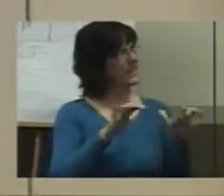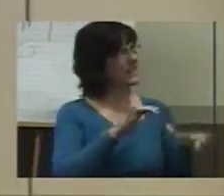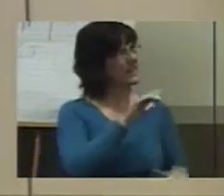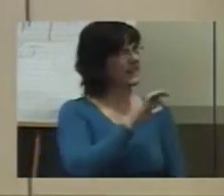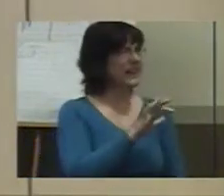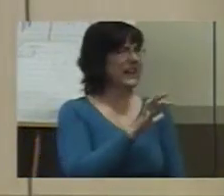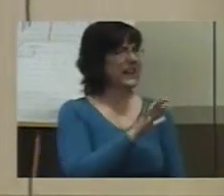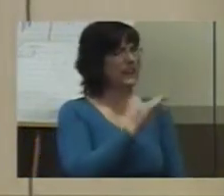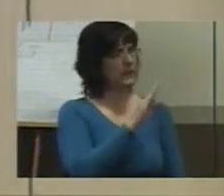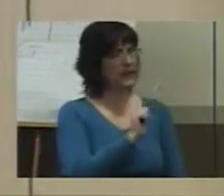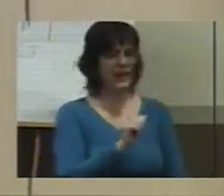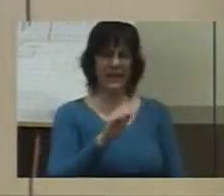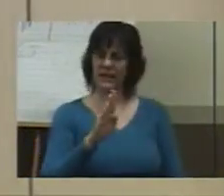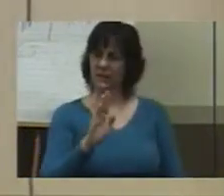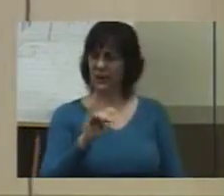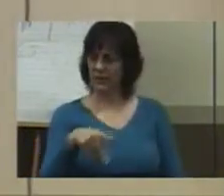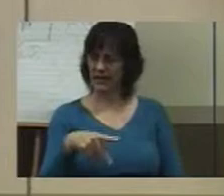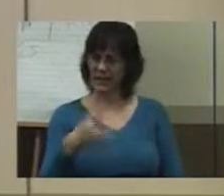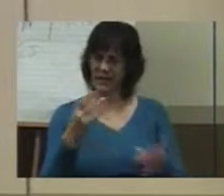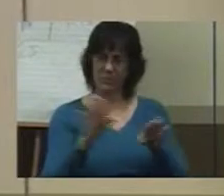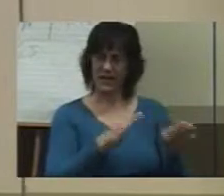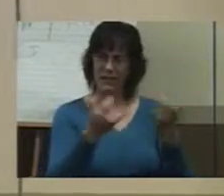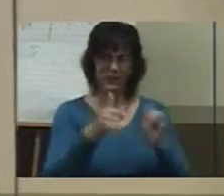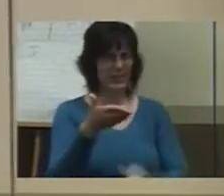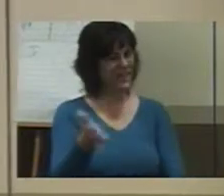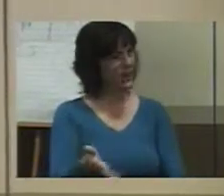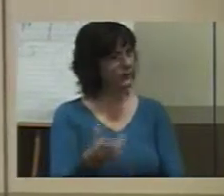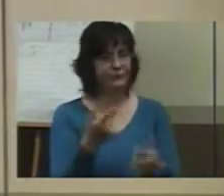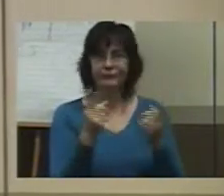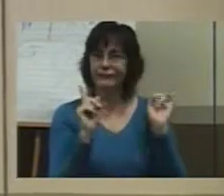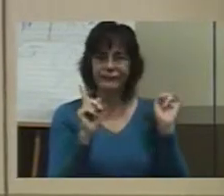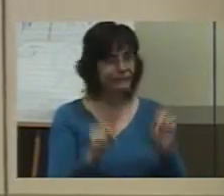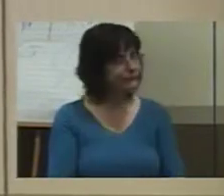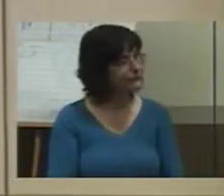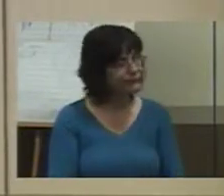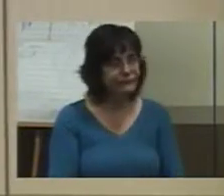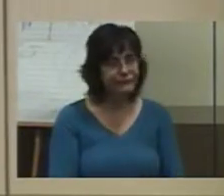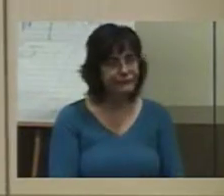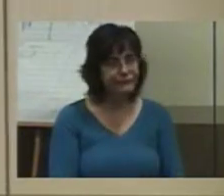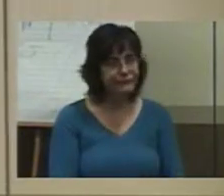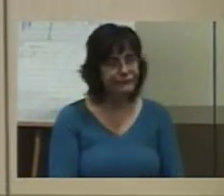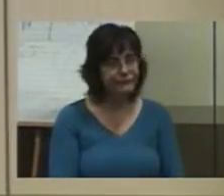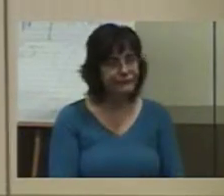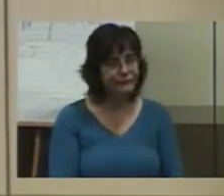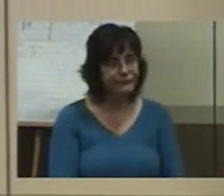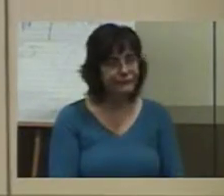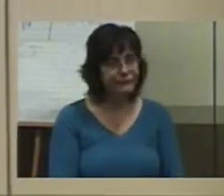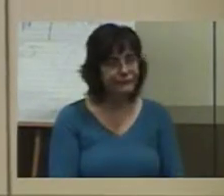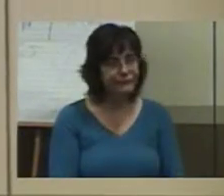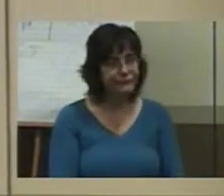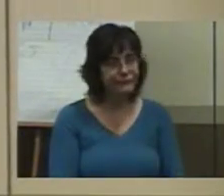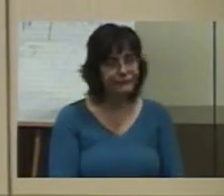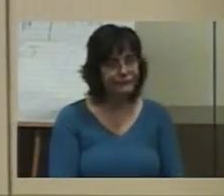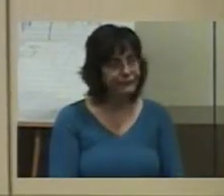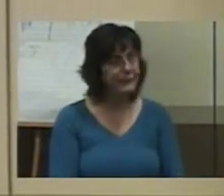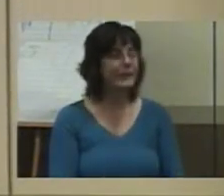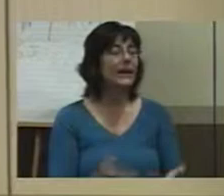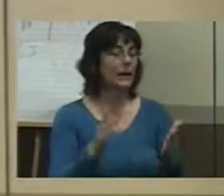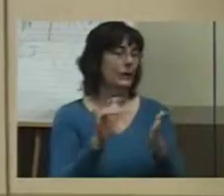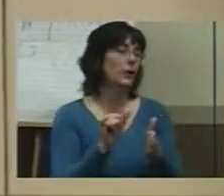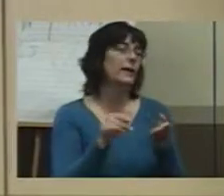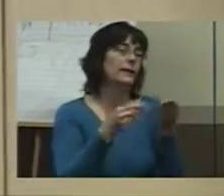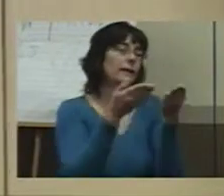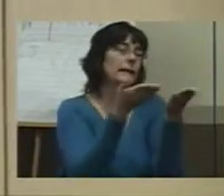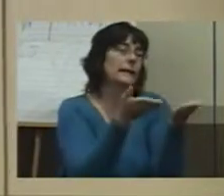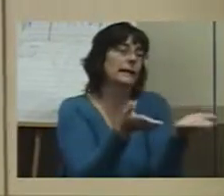then you could say, well, we did the FBA and we did the BIP, but the behavior's still there, it's not working. Okay? So this is giving